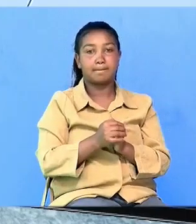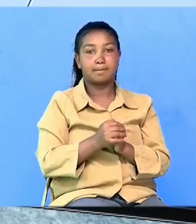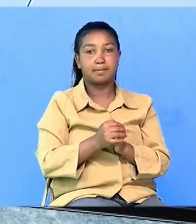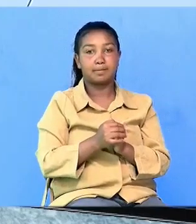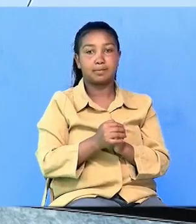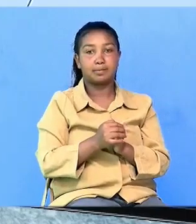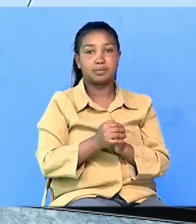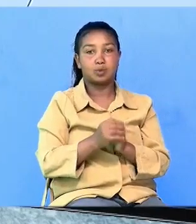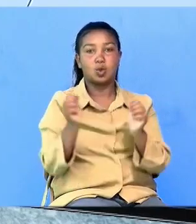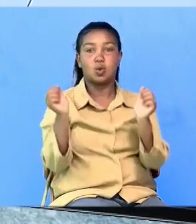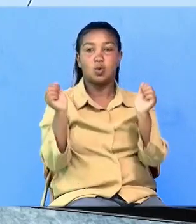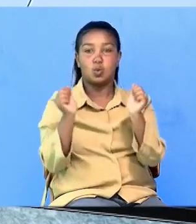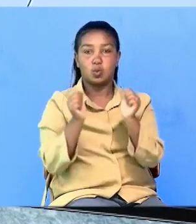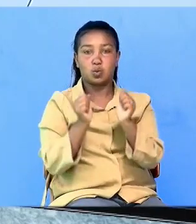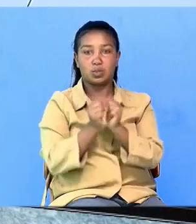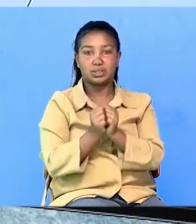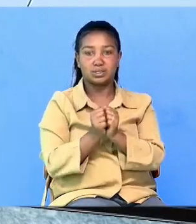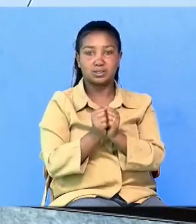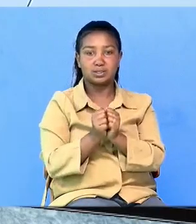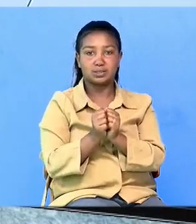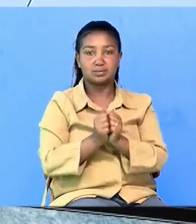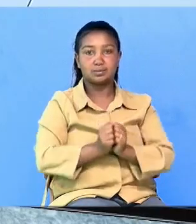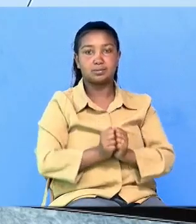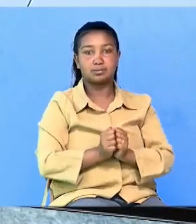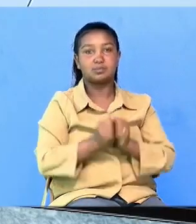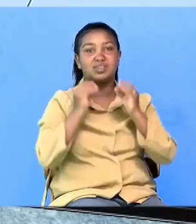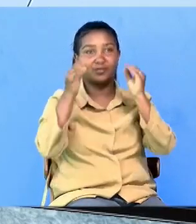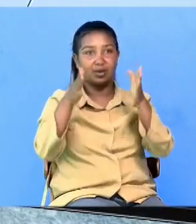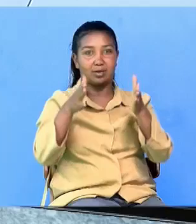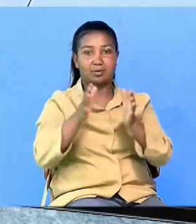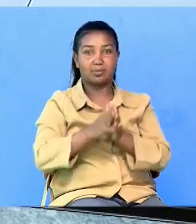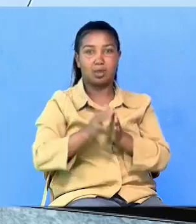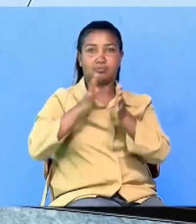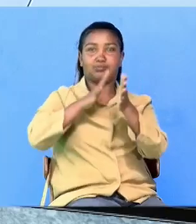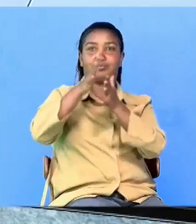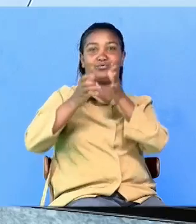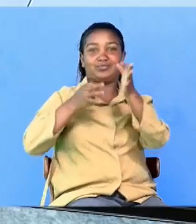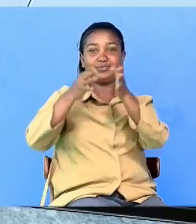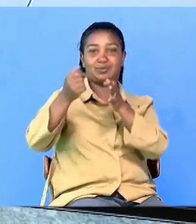with my teacher.